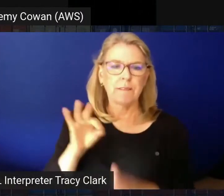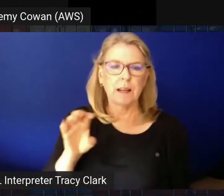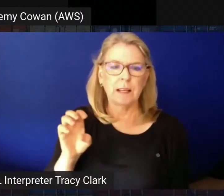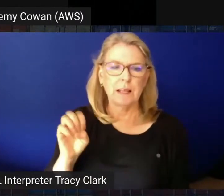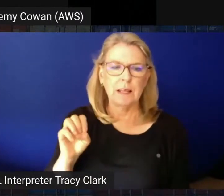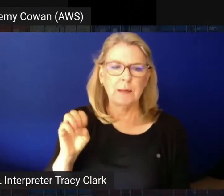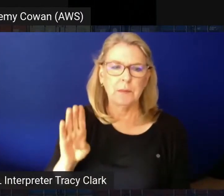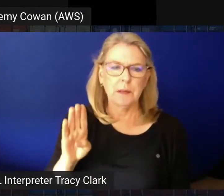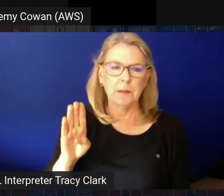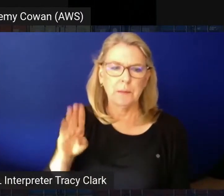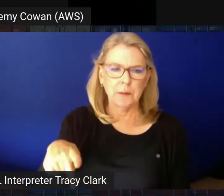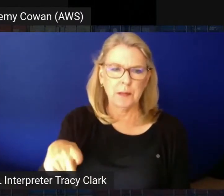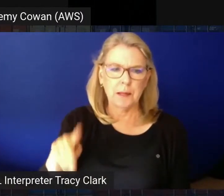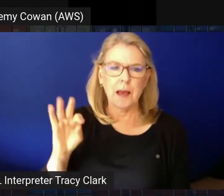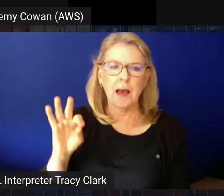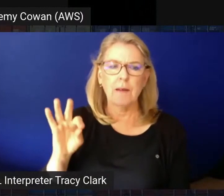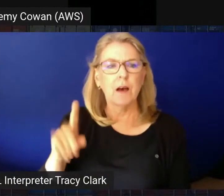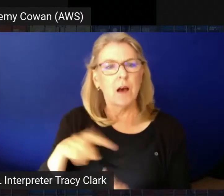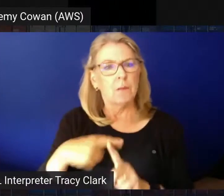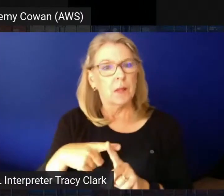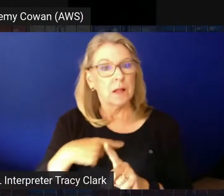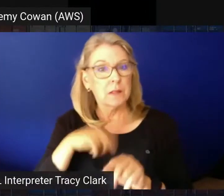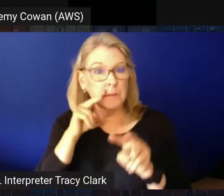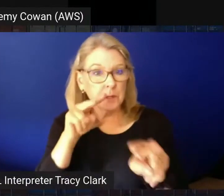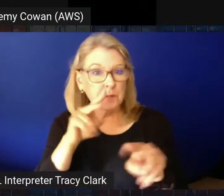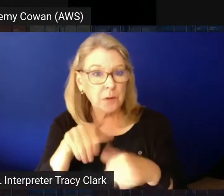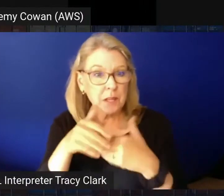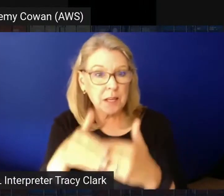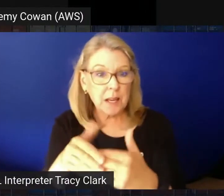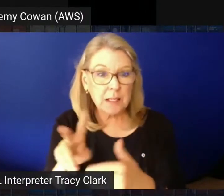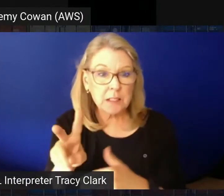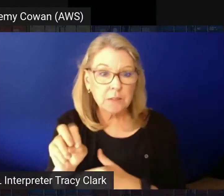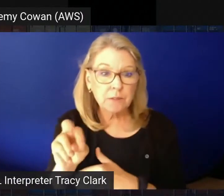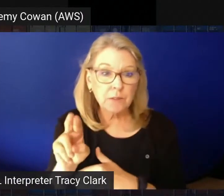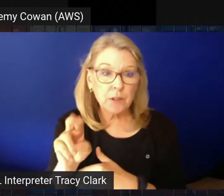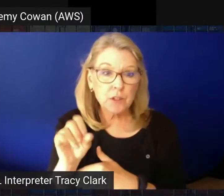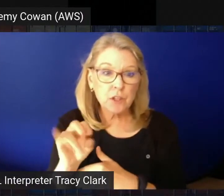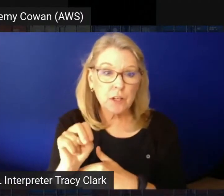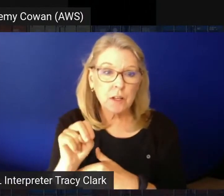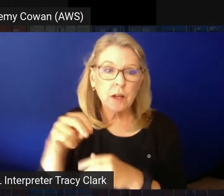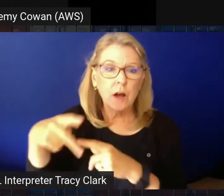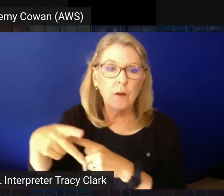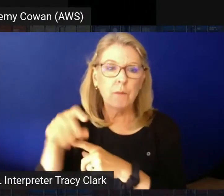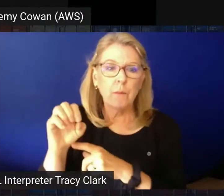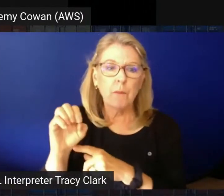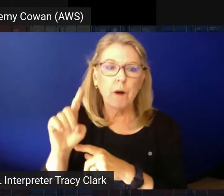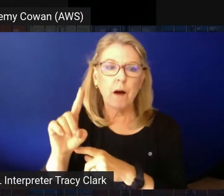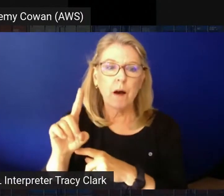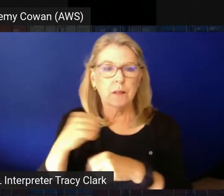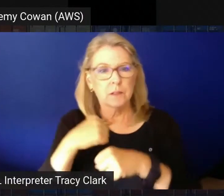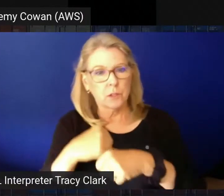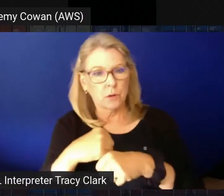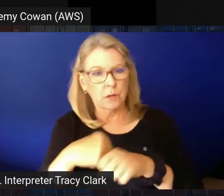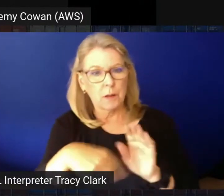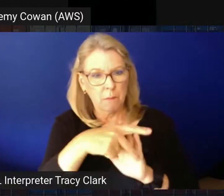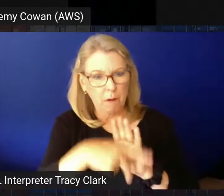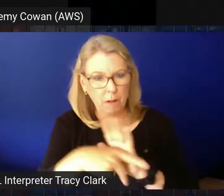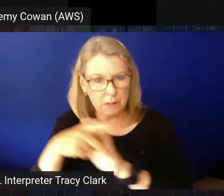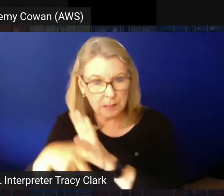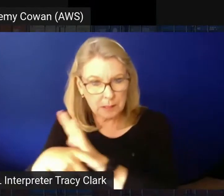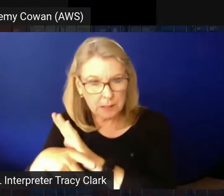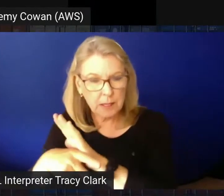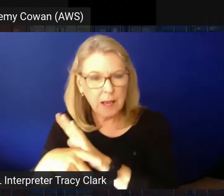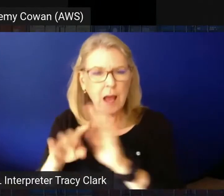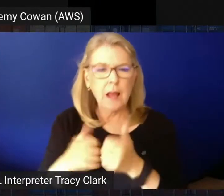also looking forward to the next version of pod security policies and how EKS